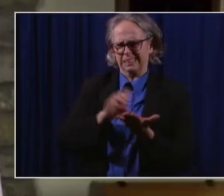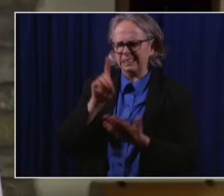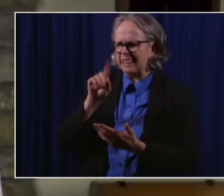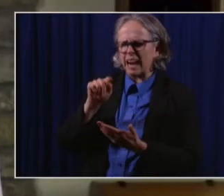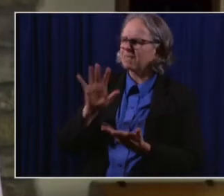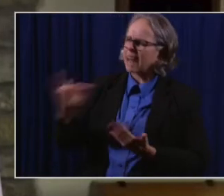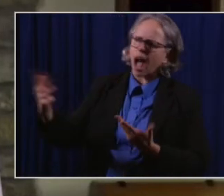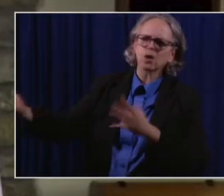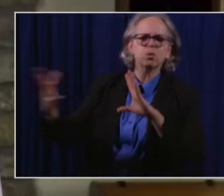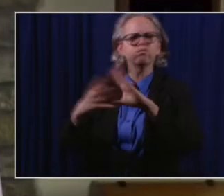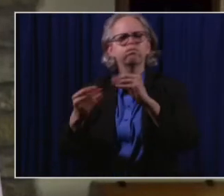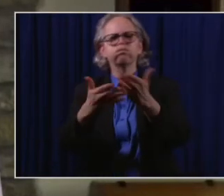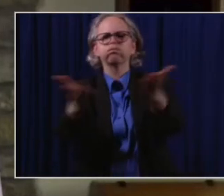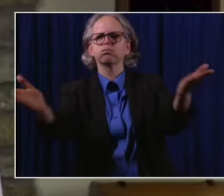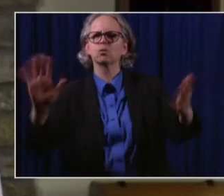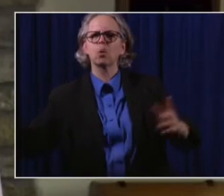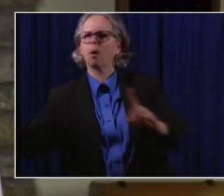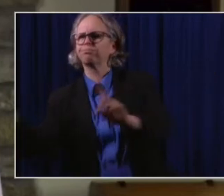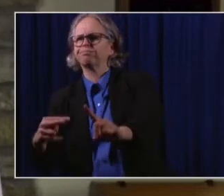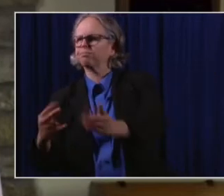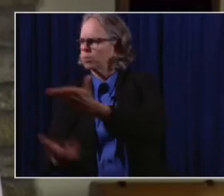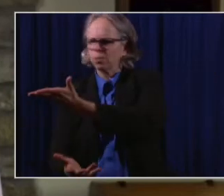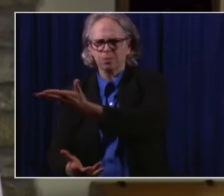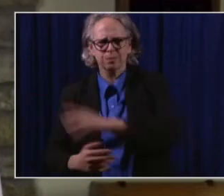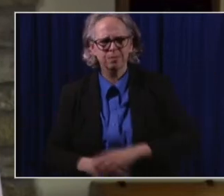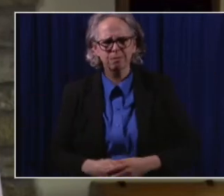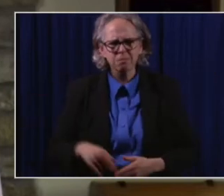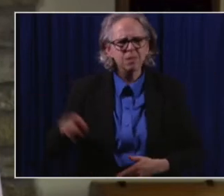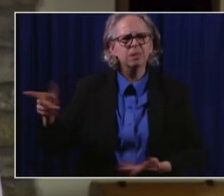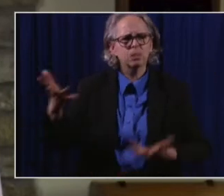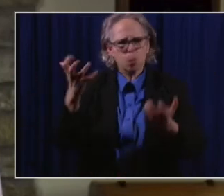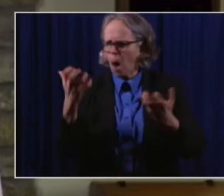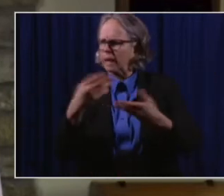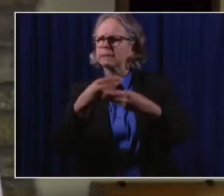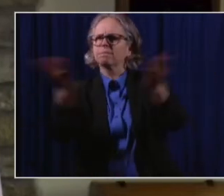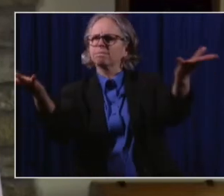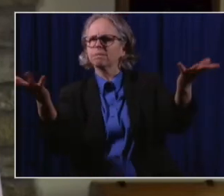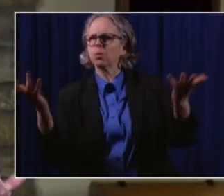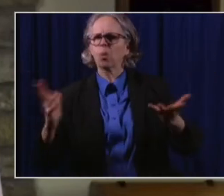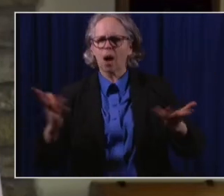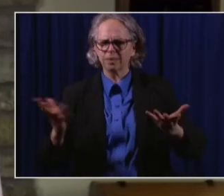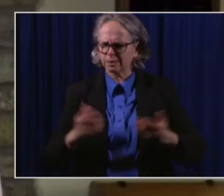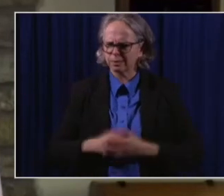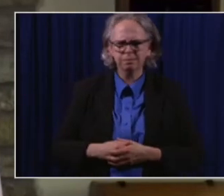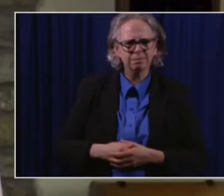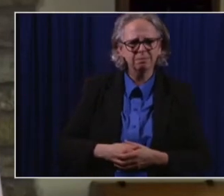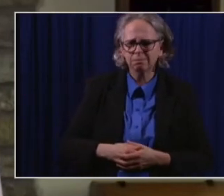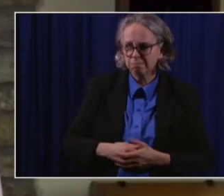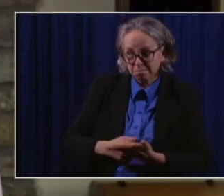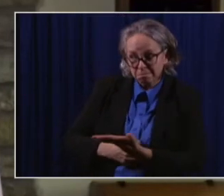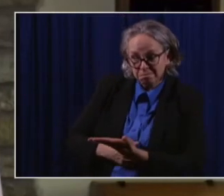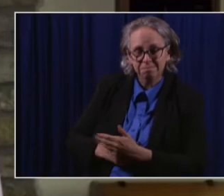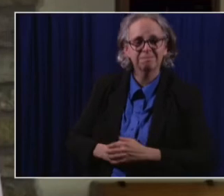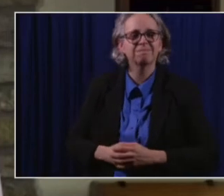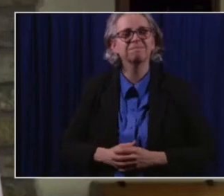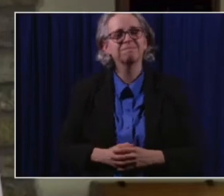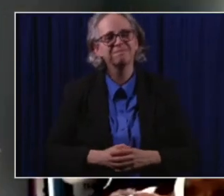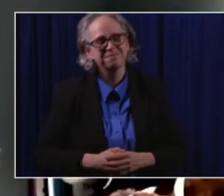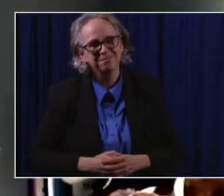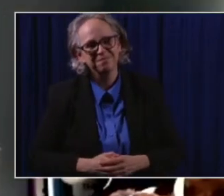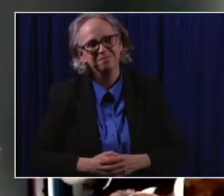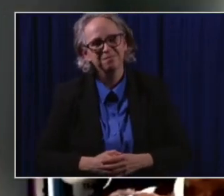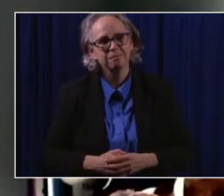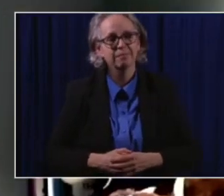from kind of the big picture, what should Ohioans take away from this data? I think they should. By